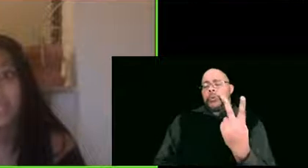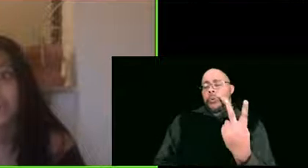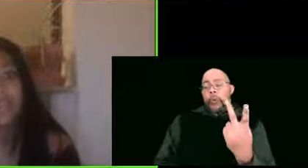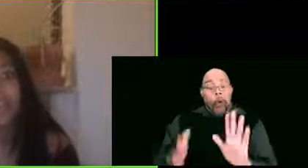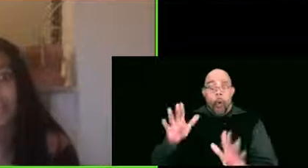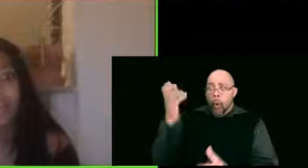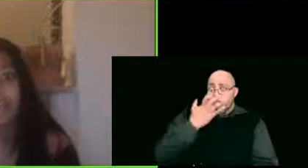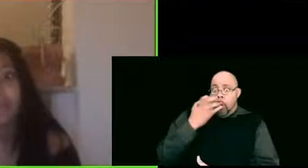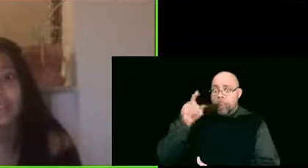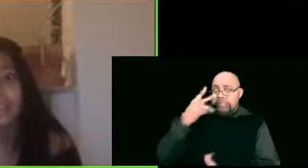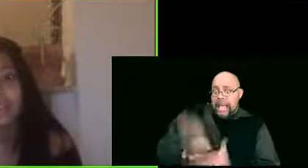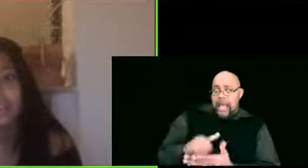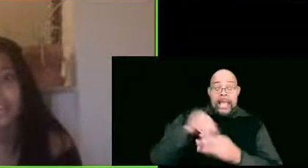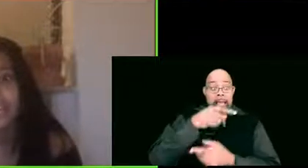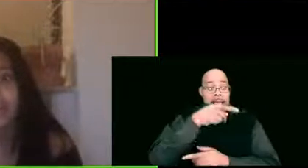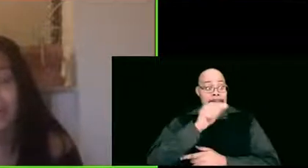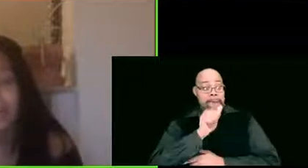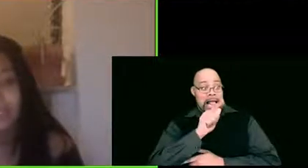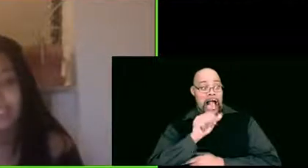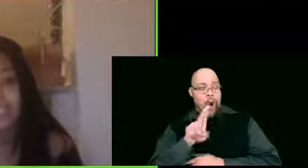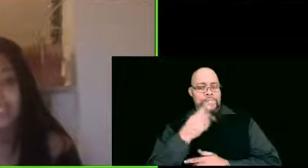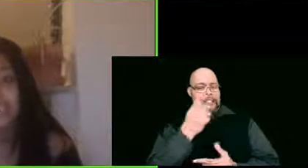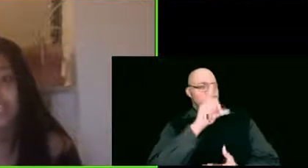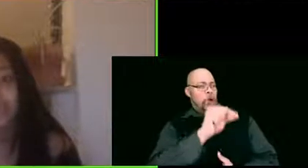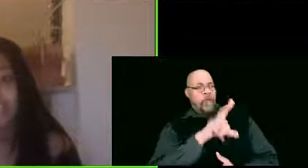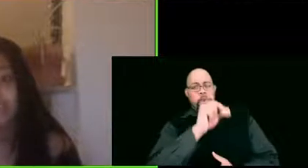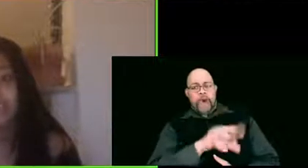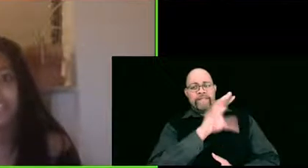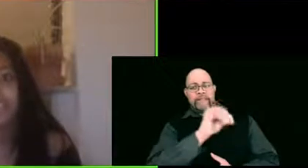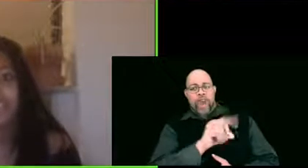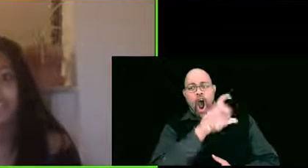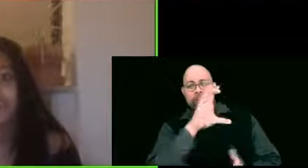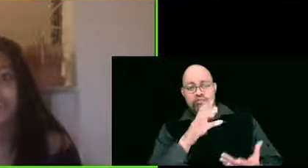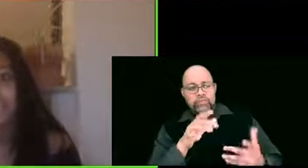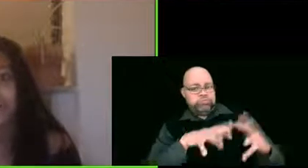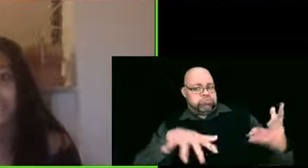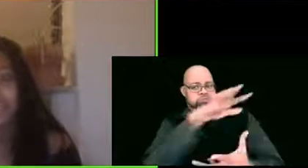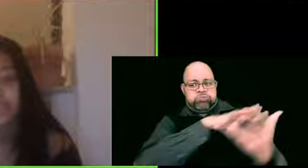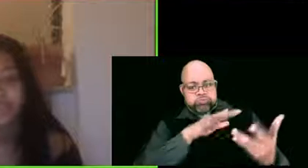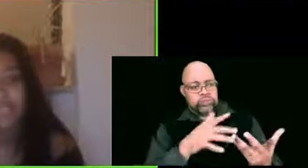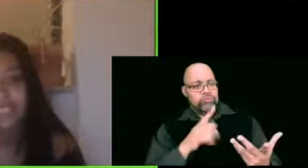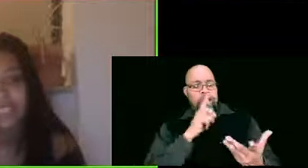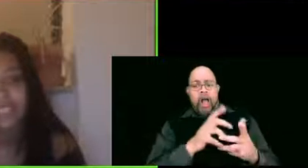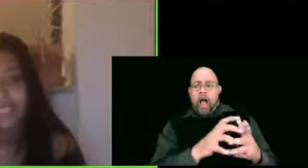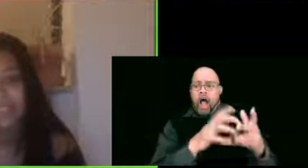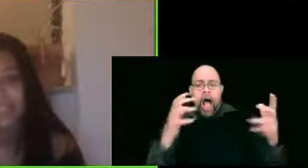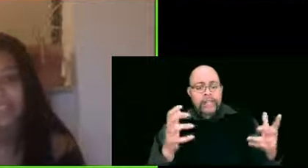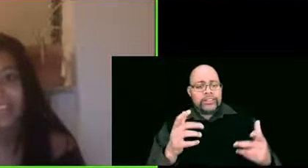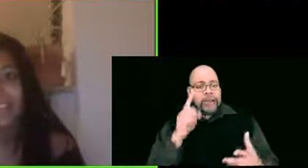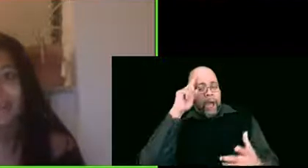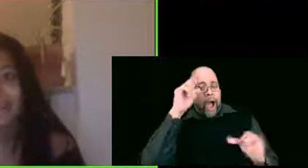one of them, and that would be the highlight of my week. In Palau, I would see 10, 20, 50, 100 of this one individual. And it's